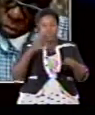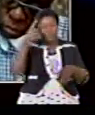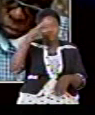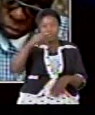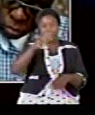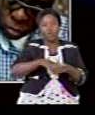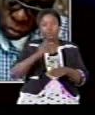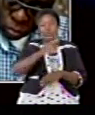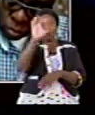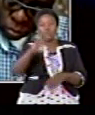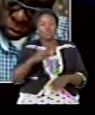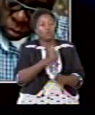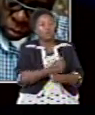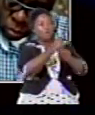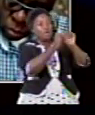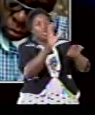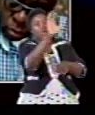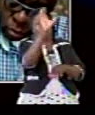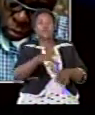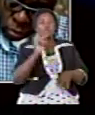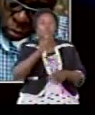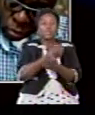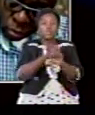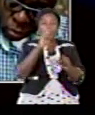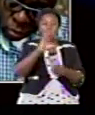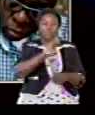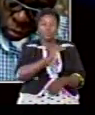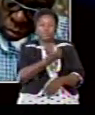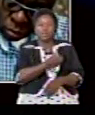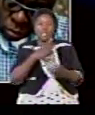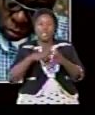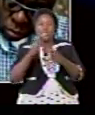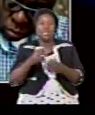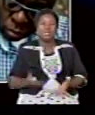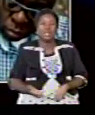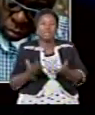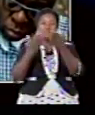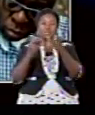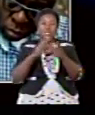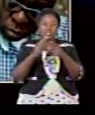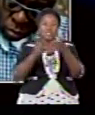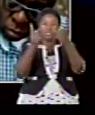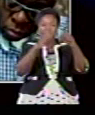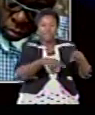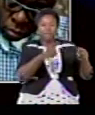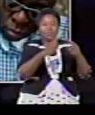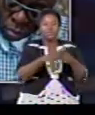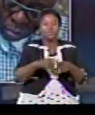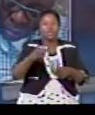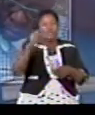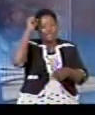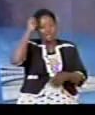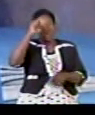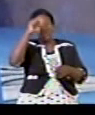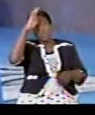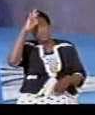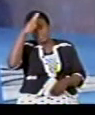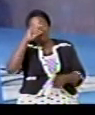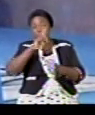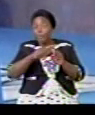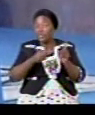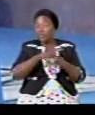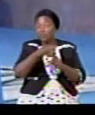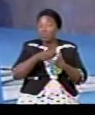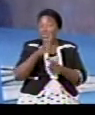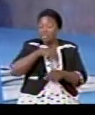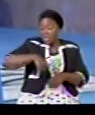Calvary, will save your soul. He arose and he came to his father. But when he was yet